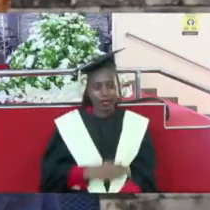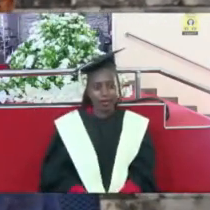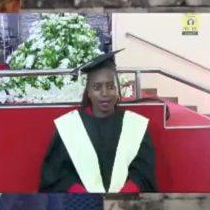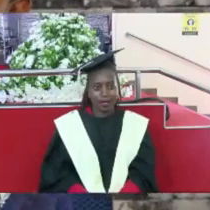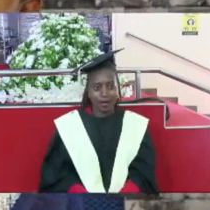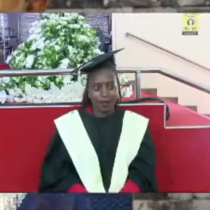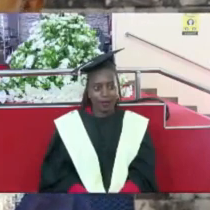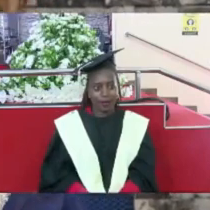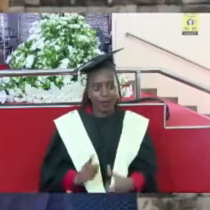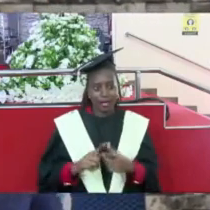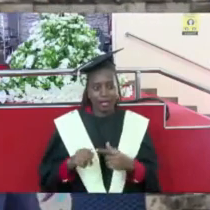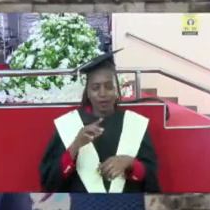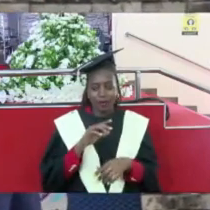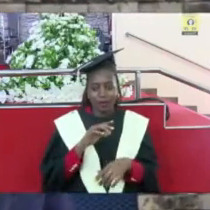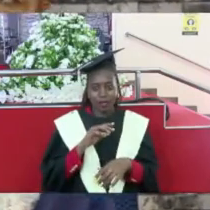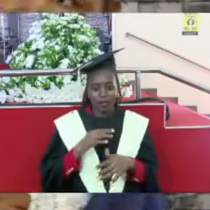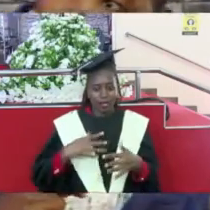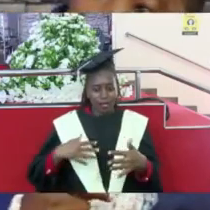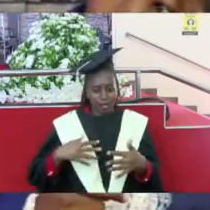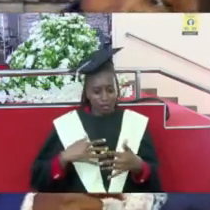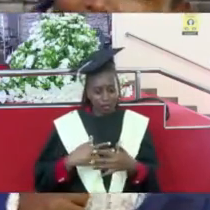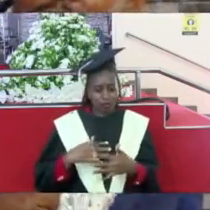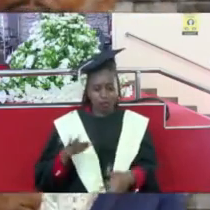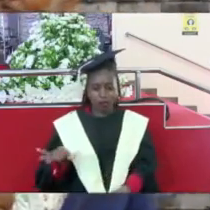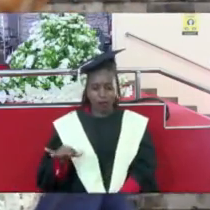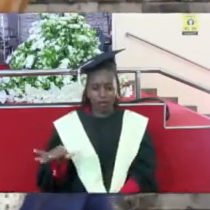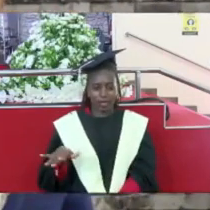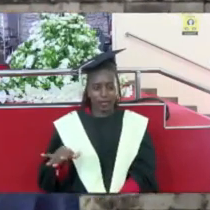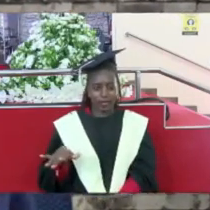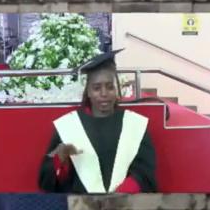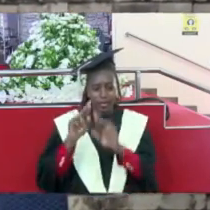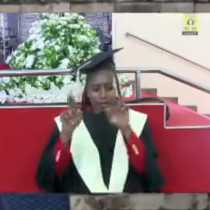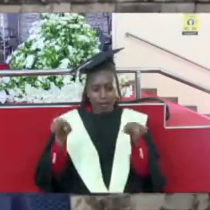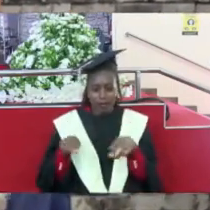Then we get to a place. The room where we are.